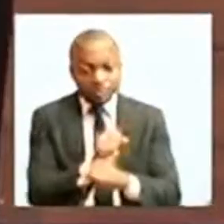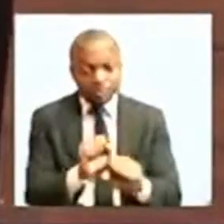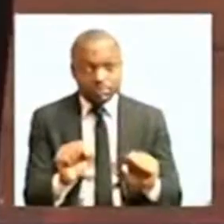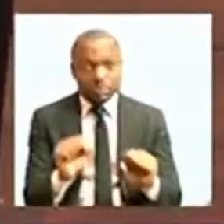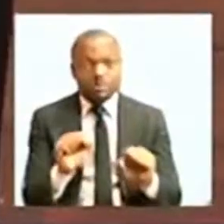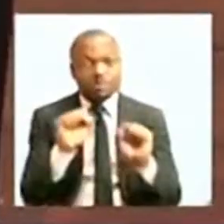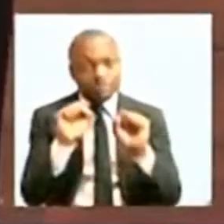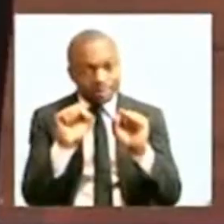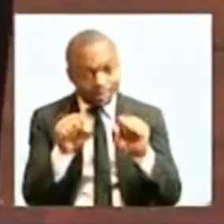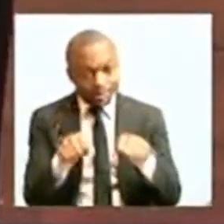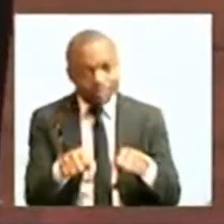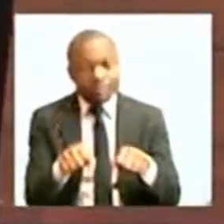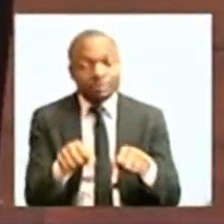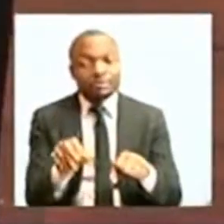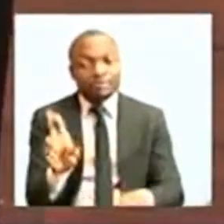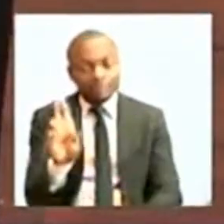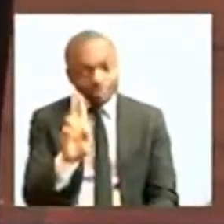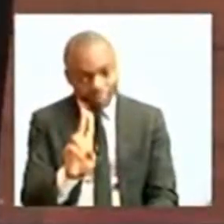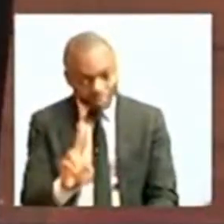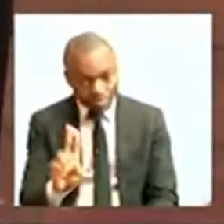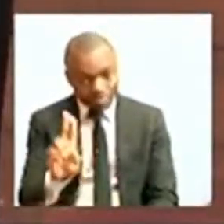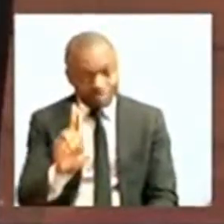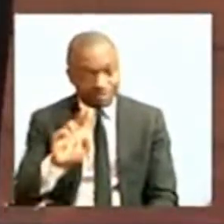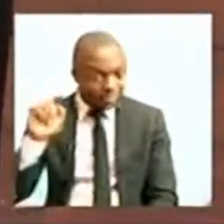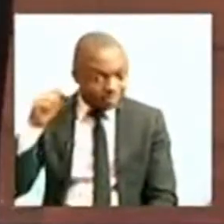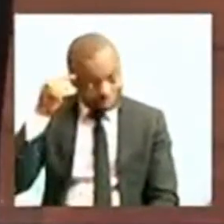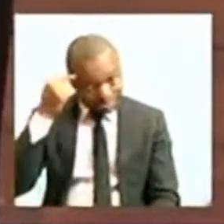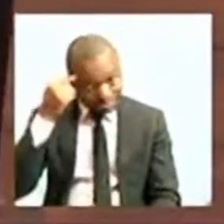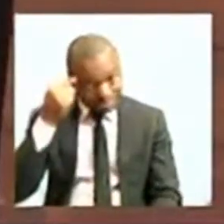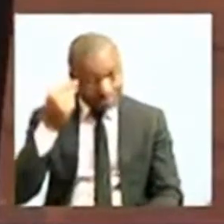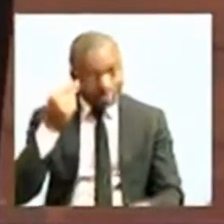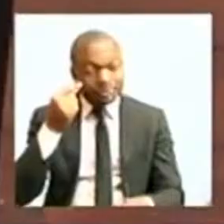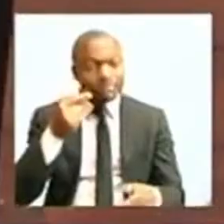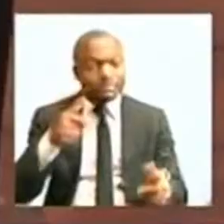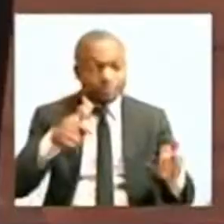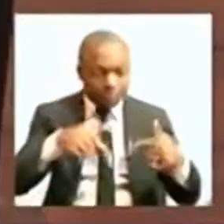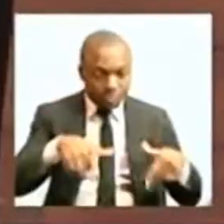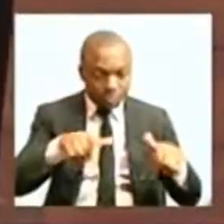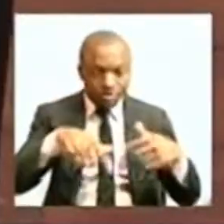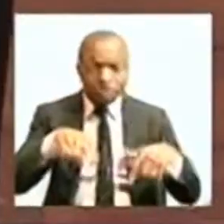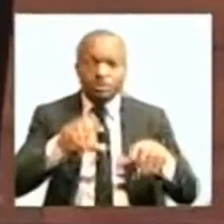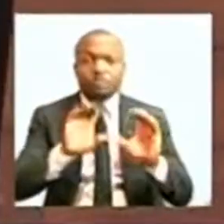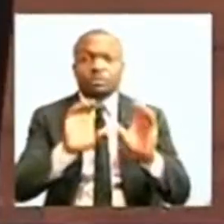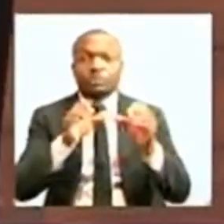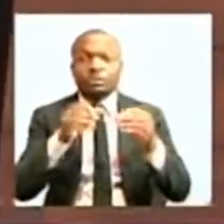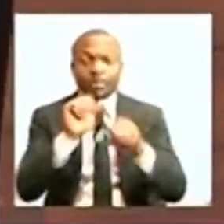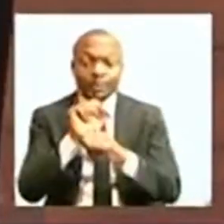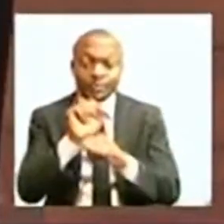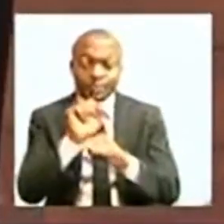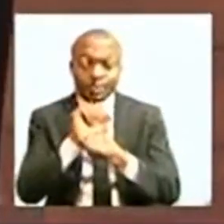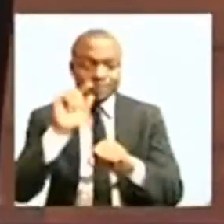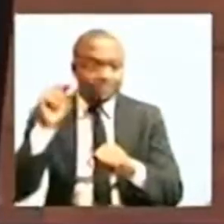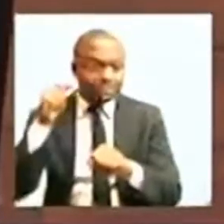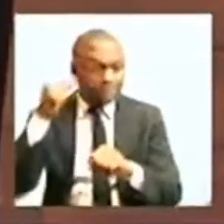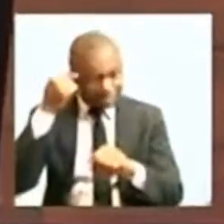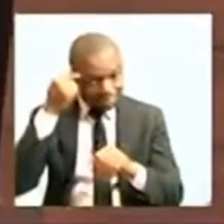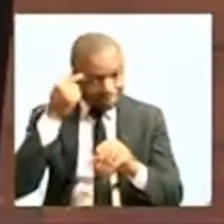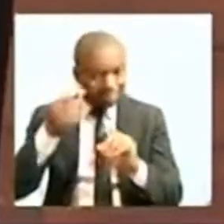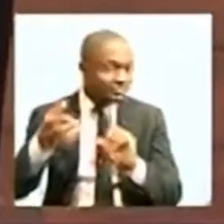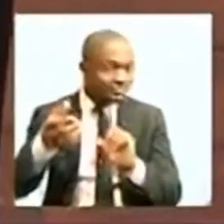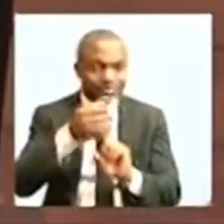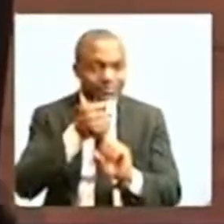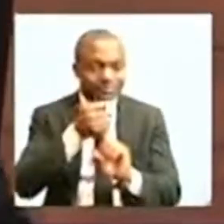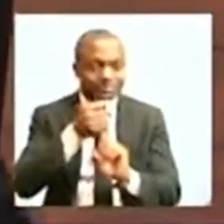in order for government, in order for the local authorities to be able to function, in order for the government to achieve